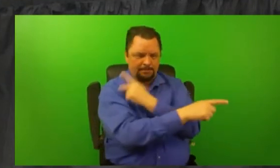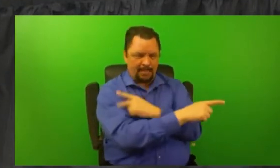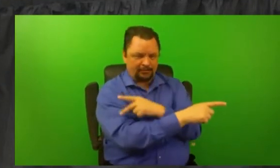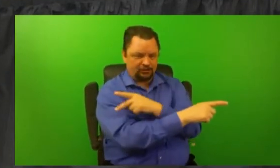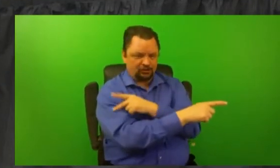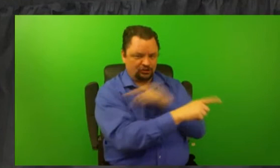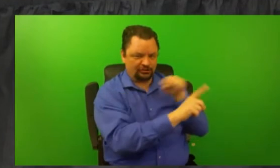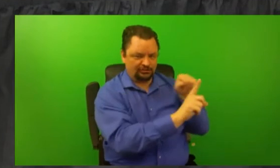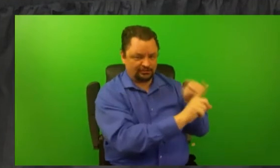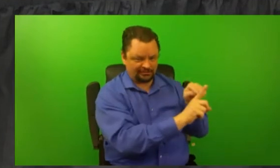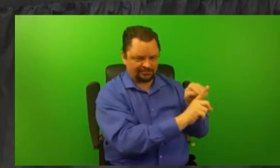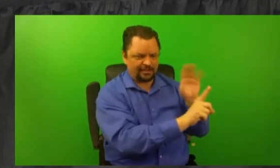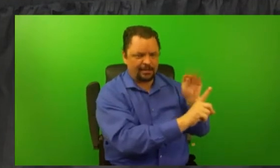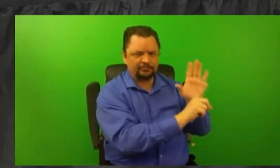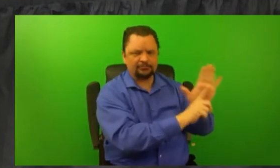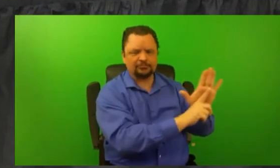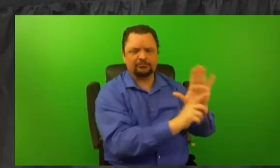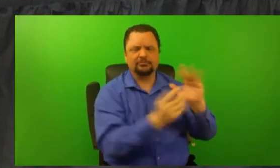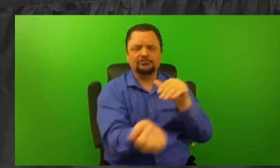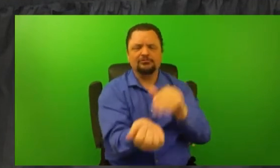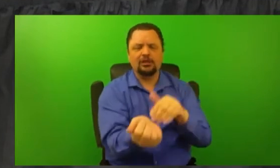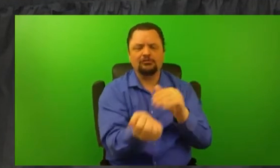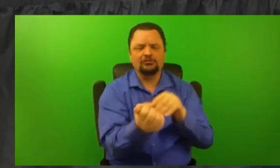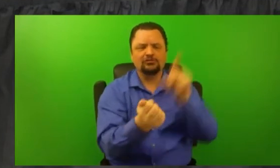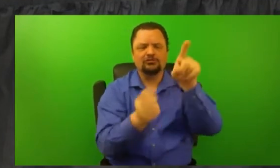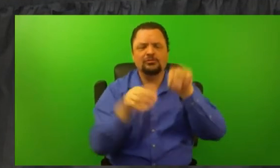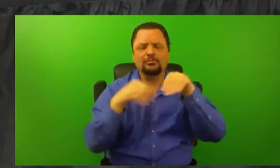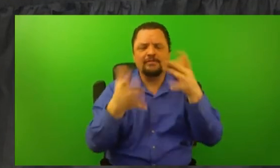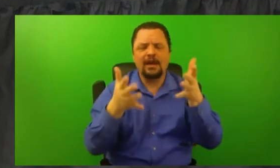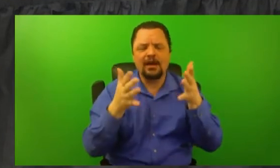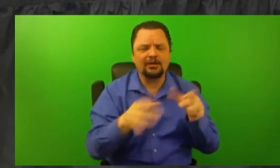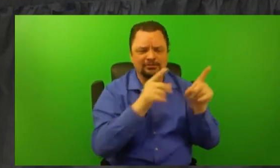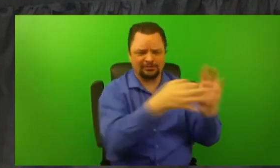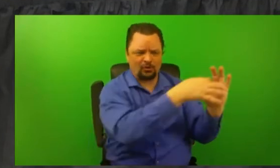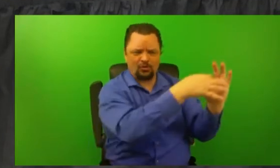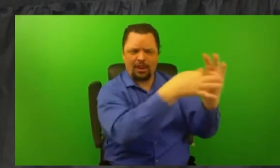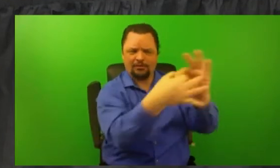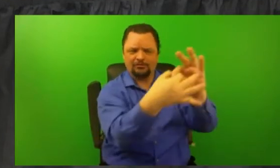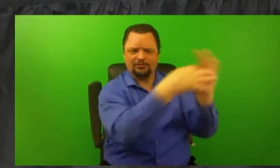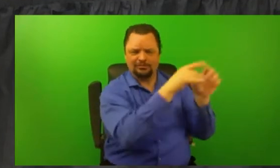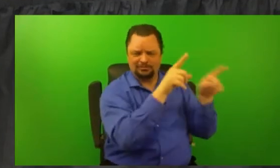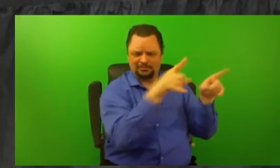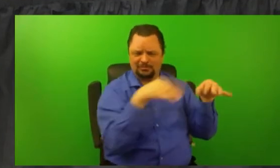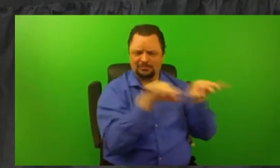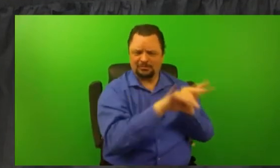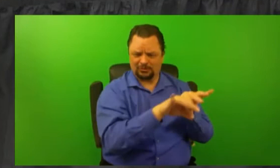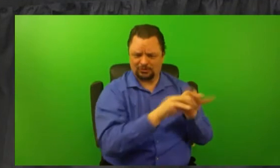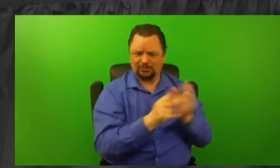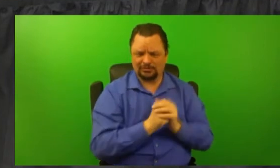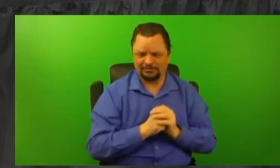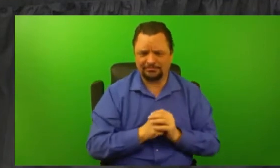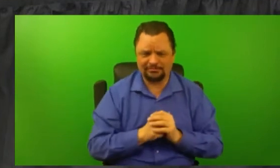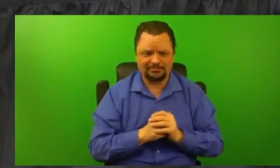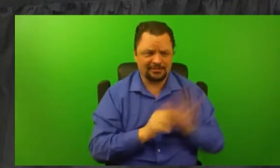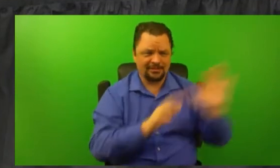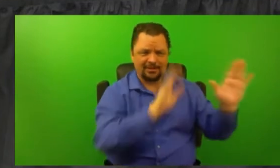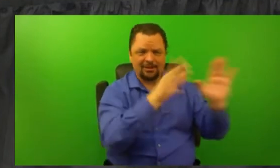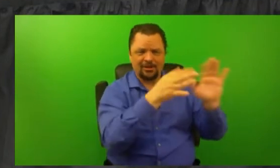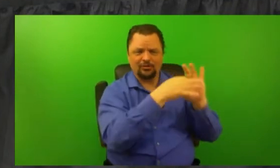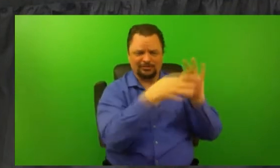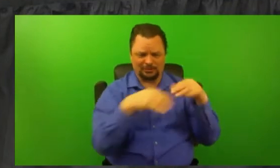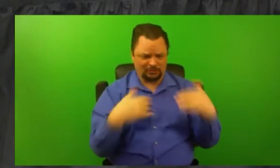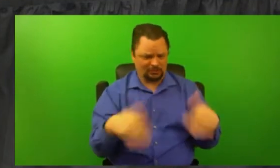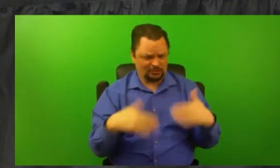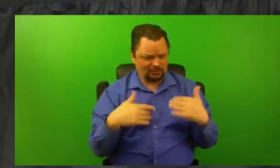that particular nuanced relationship is terribly important, all the